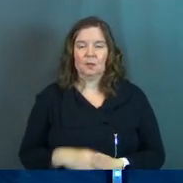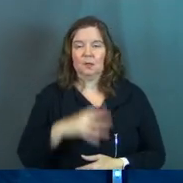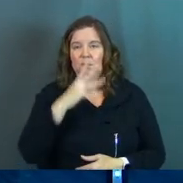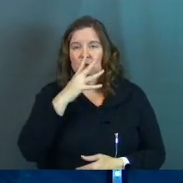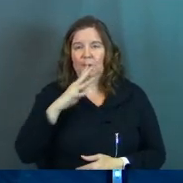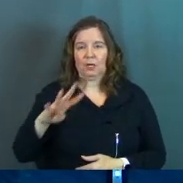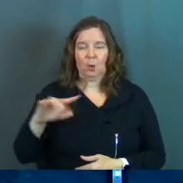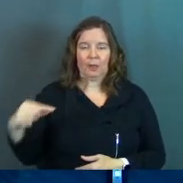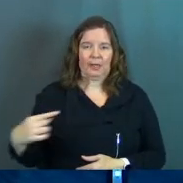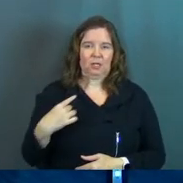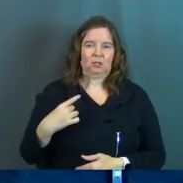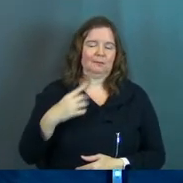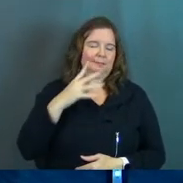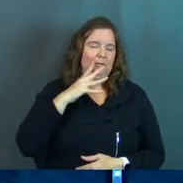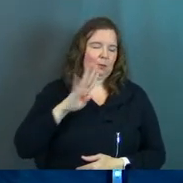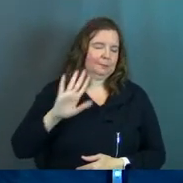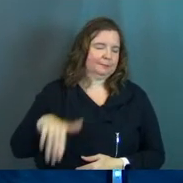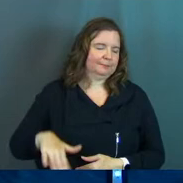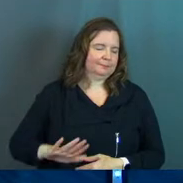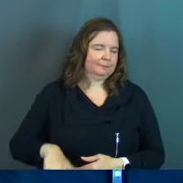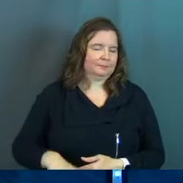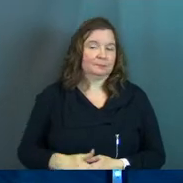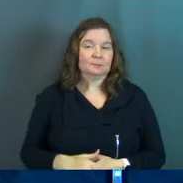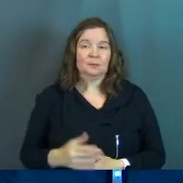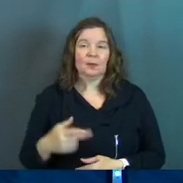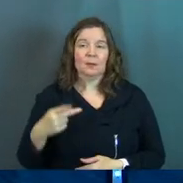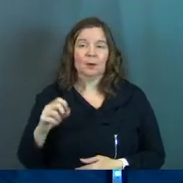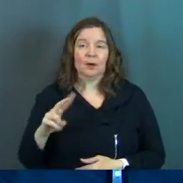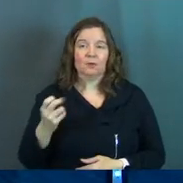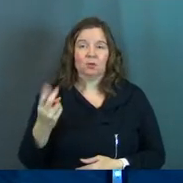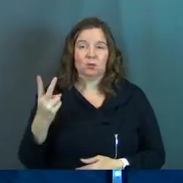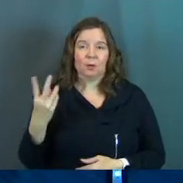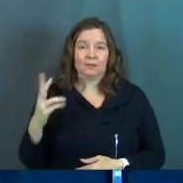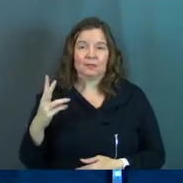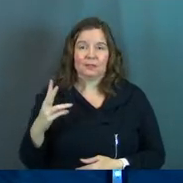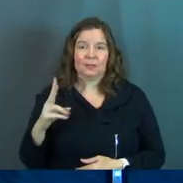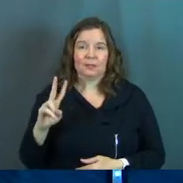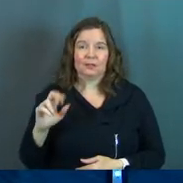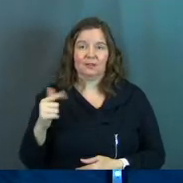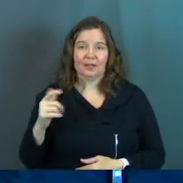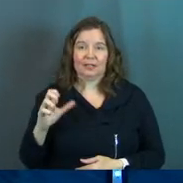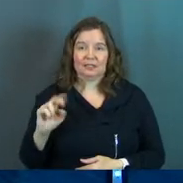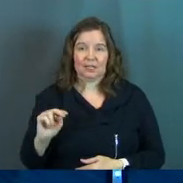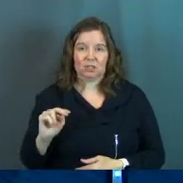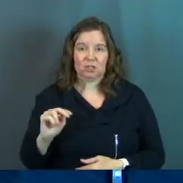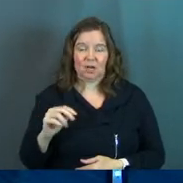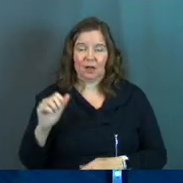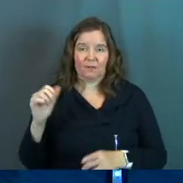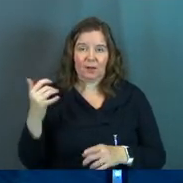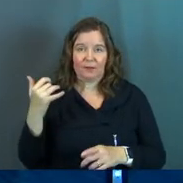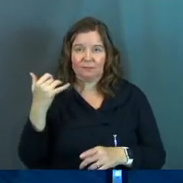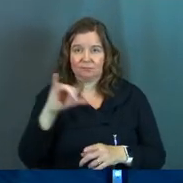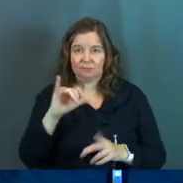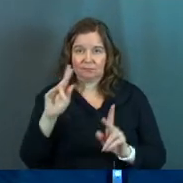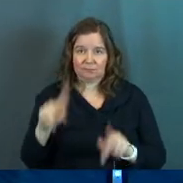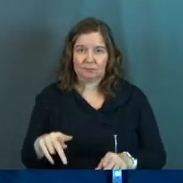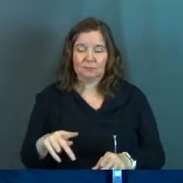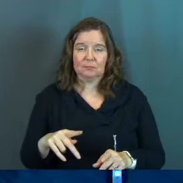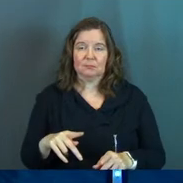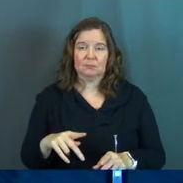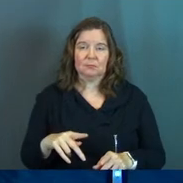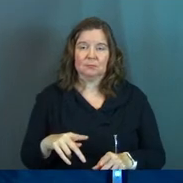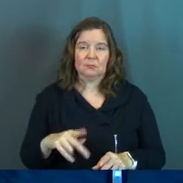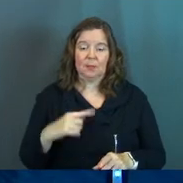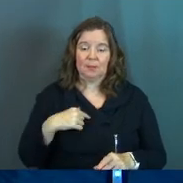Ignore an insult. Proverbs 12:16. The vexation of a fool is known at once, but the prudent ignores an